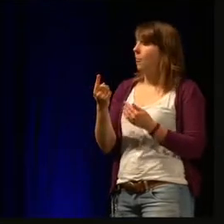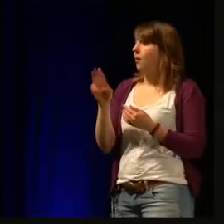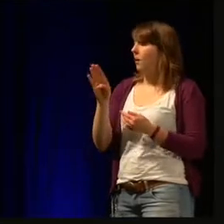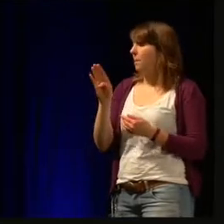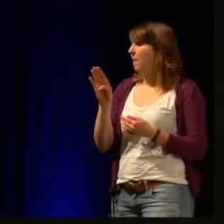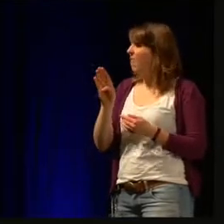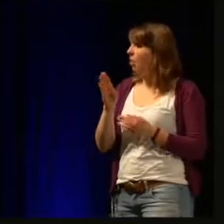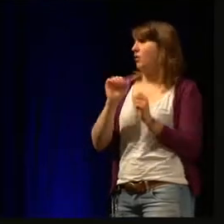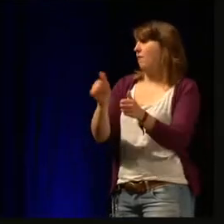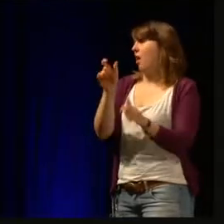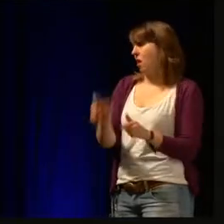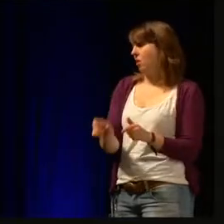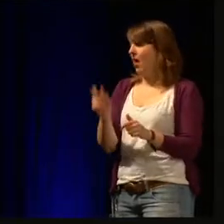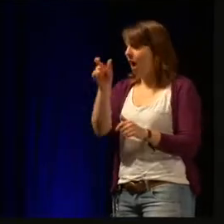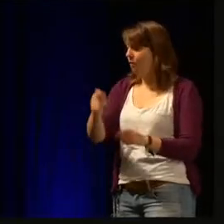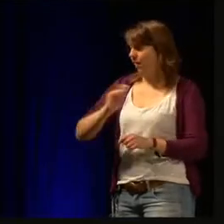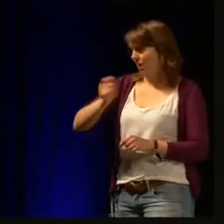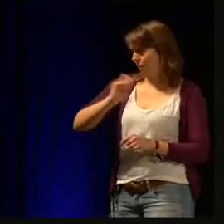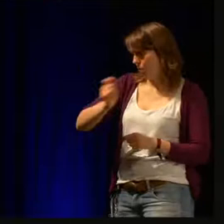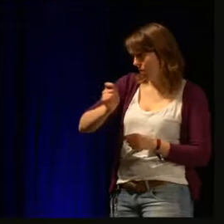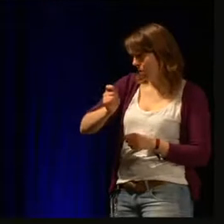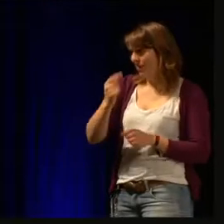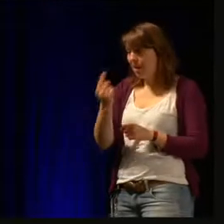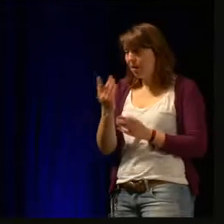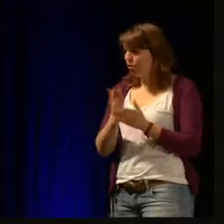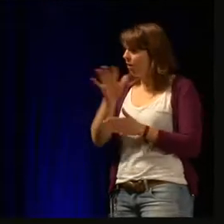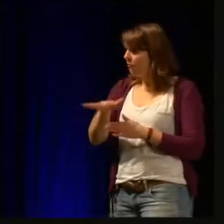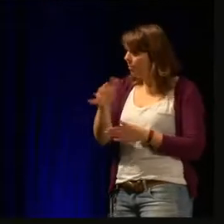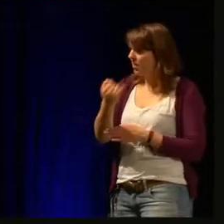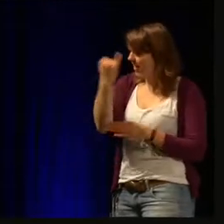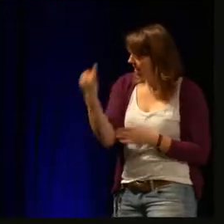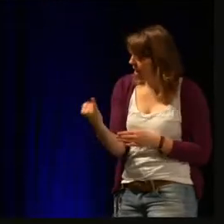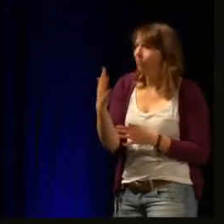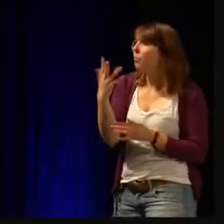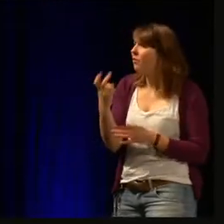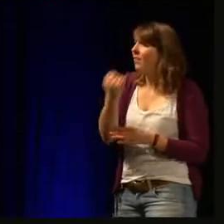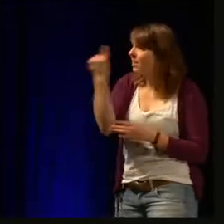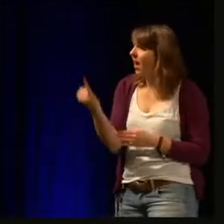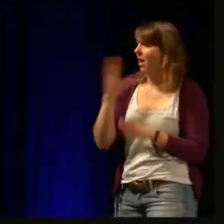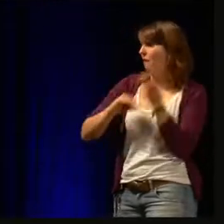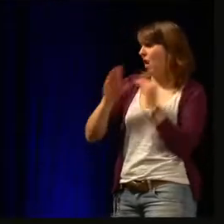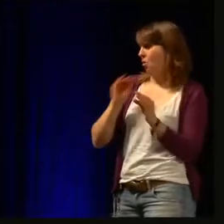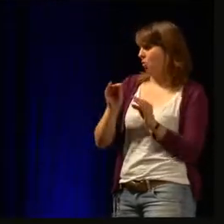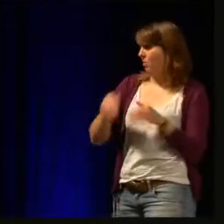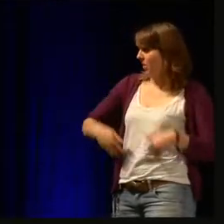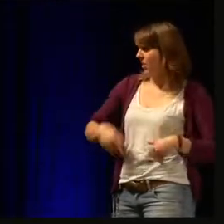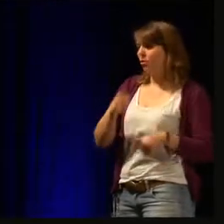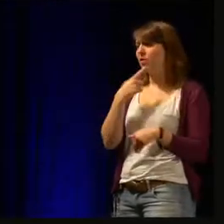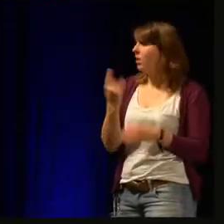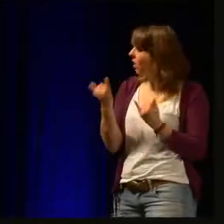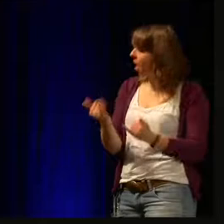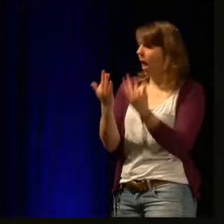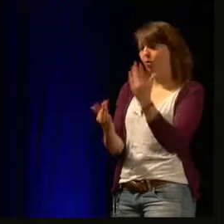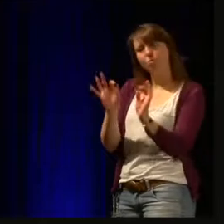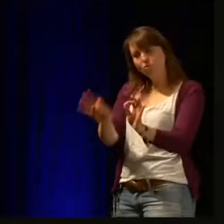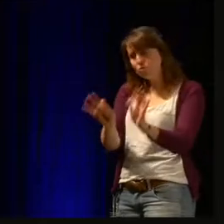where Veronika Heller, who was working for the legal system and was suggesting a